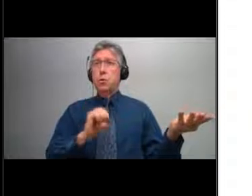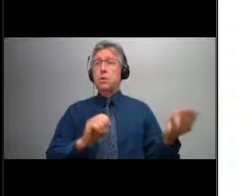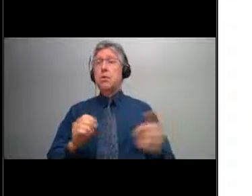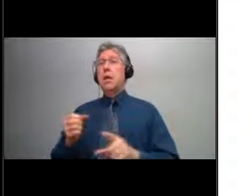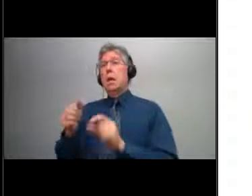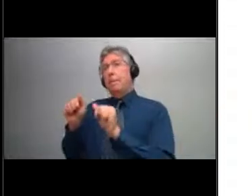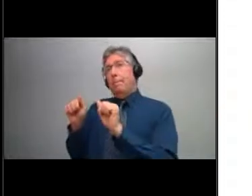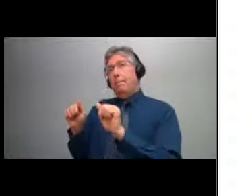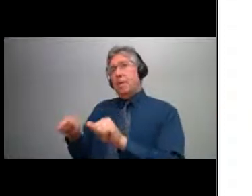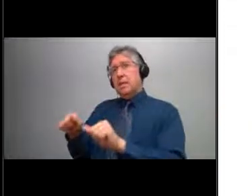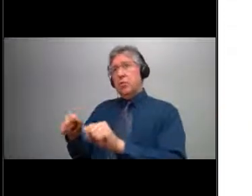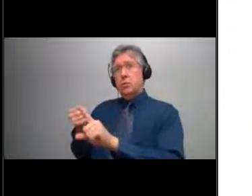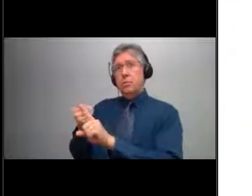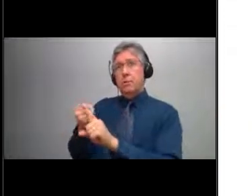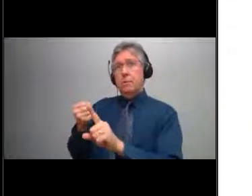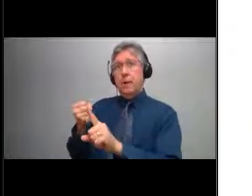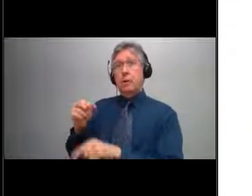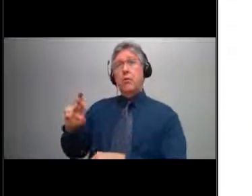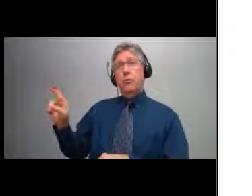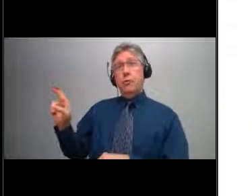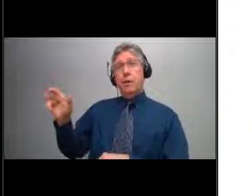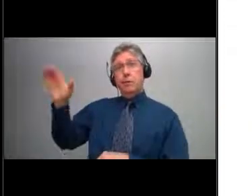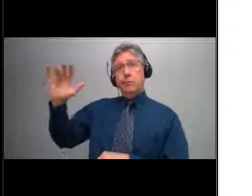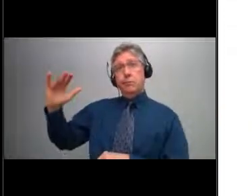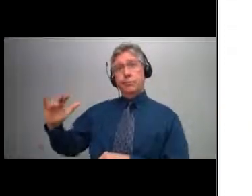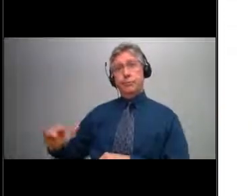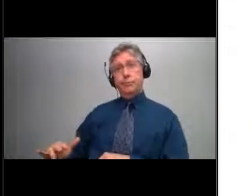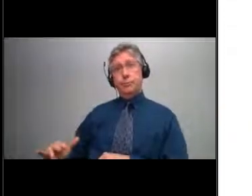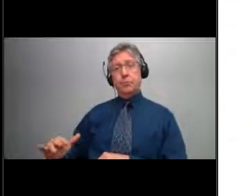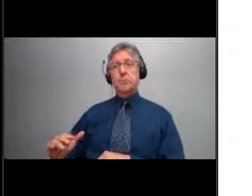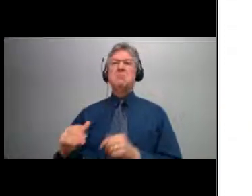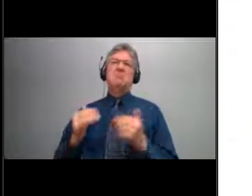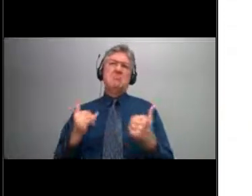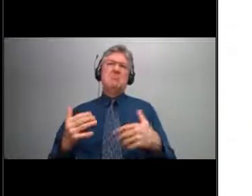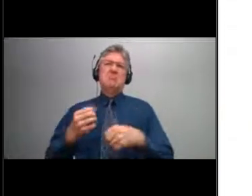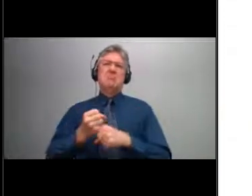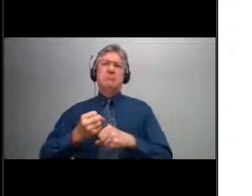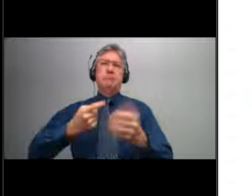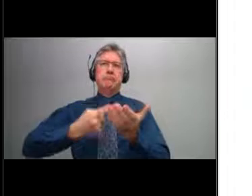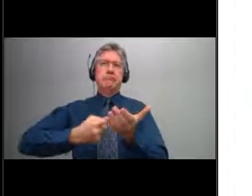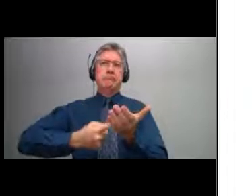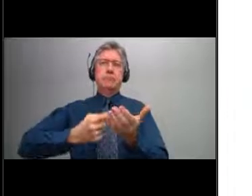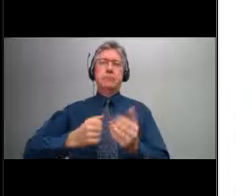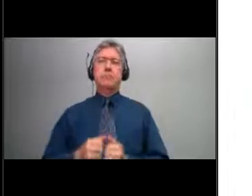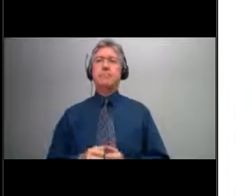like now to briefly go over some of these environmental resources. Next slide.